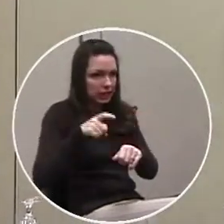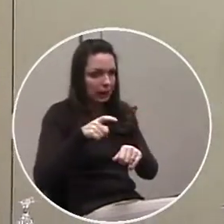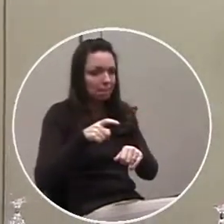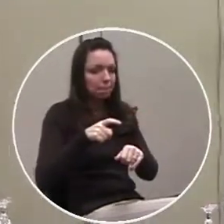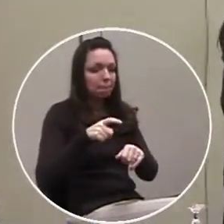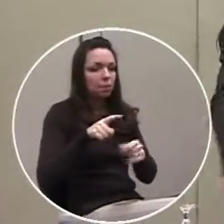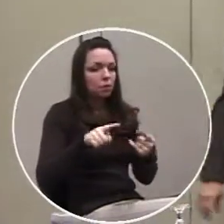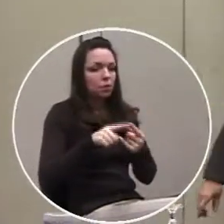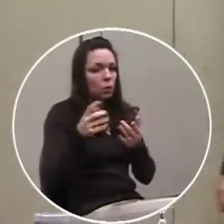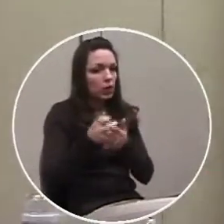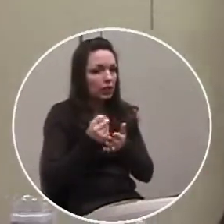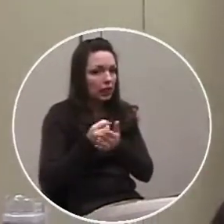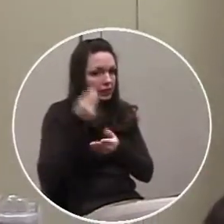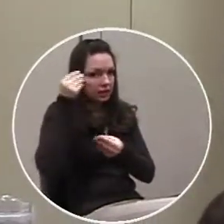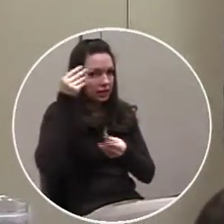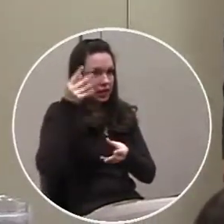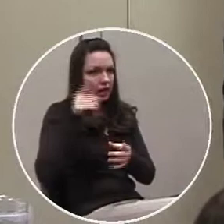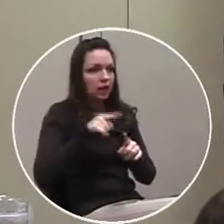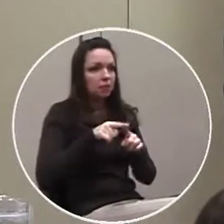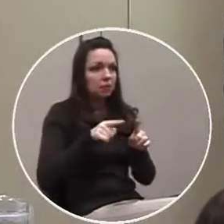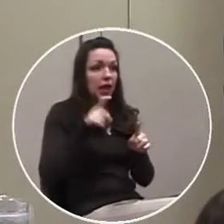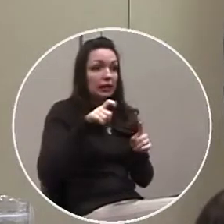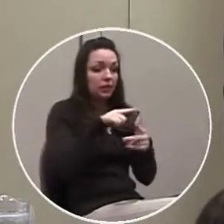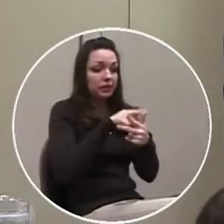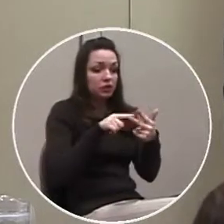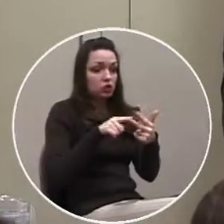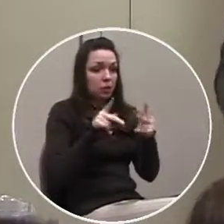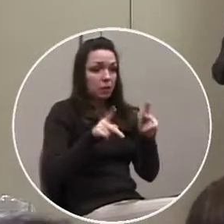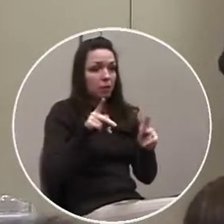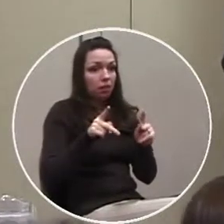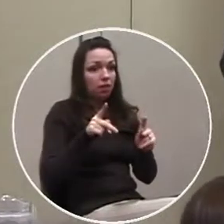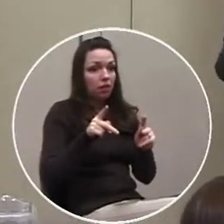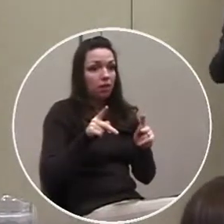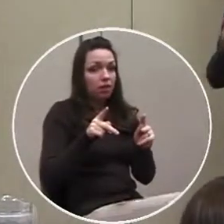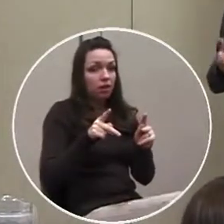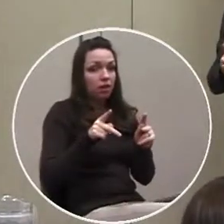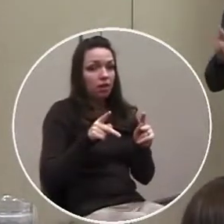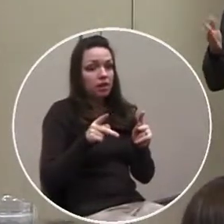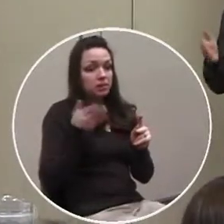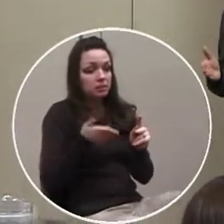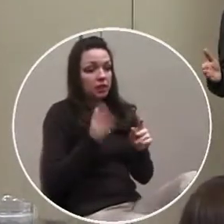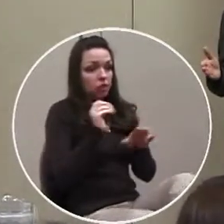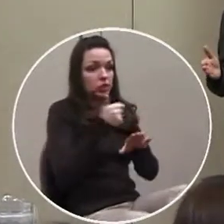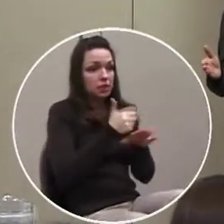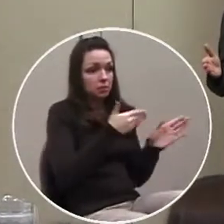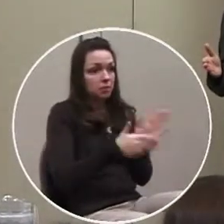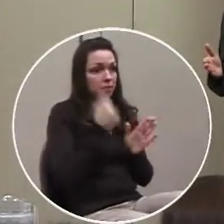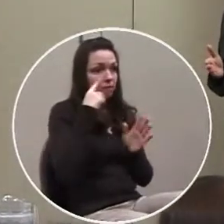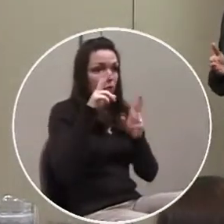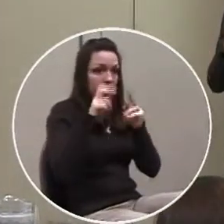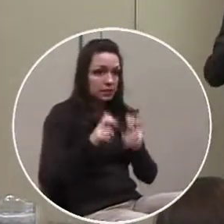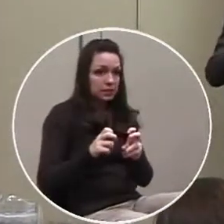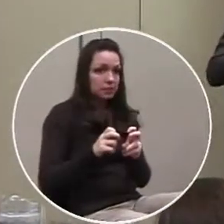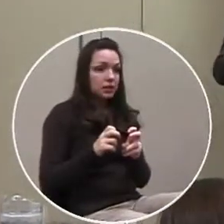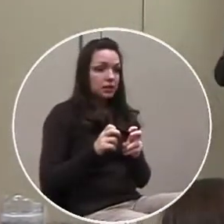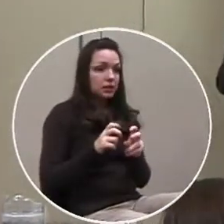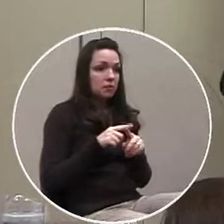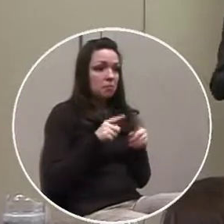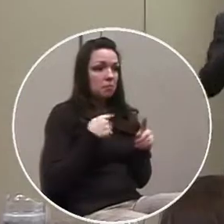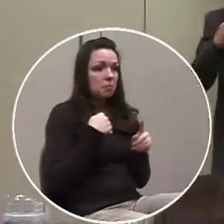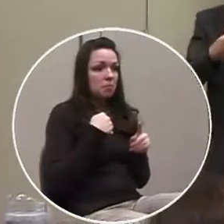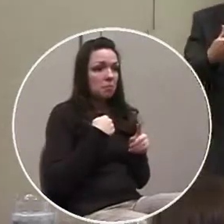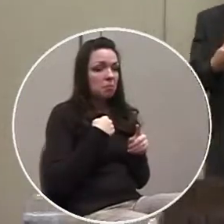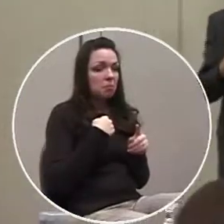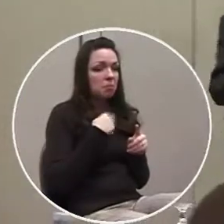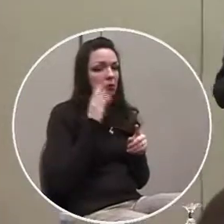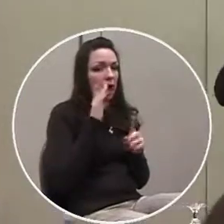So I need these 3 people to be there to set up the plan for assessment, but then I'm going to go out,